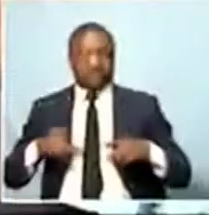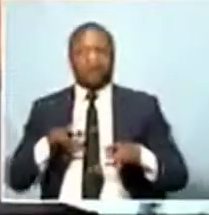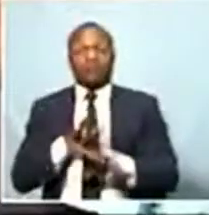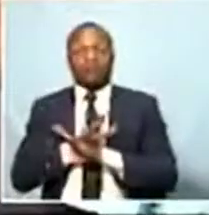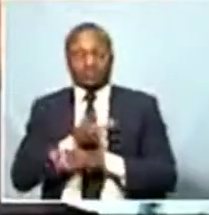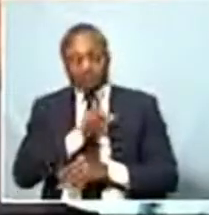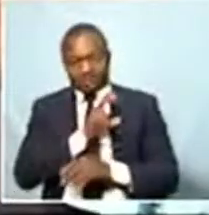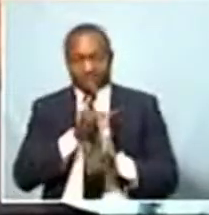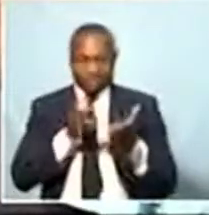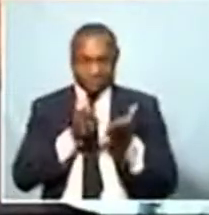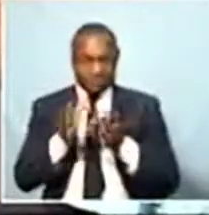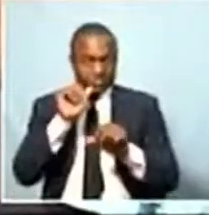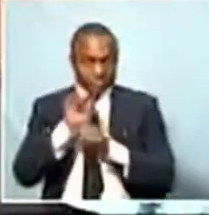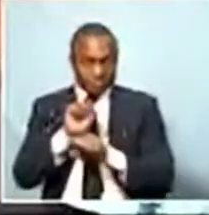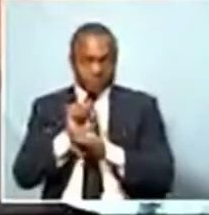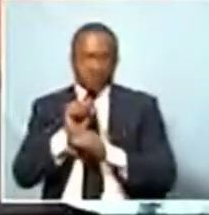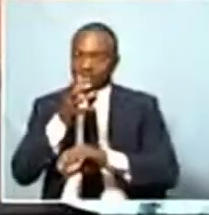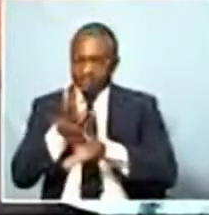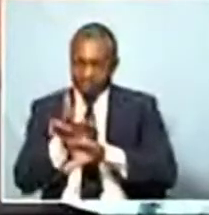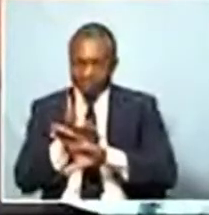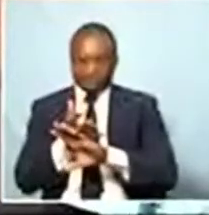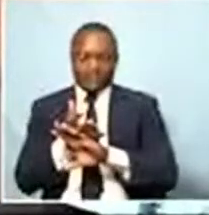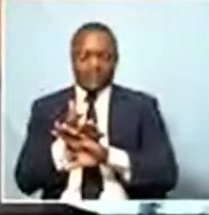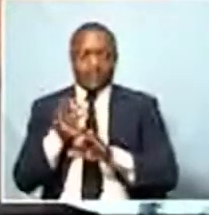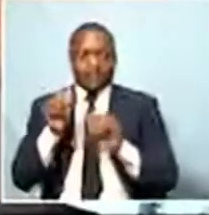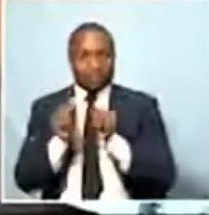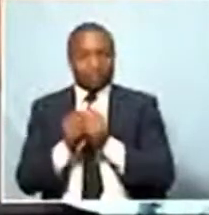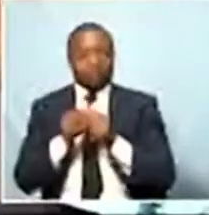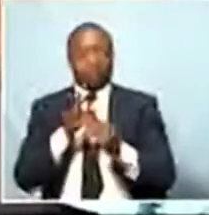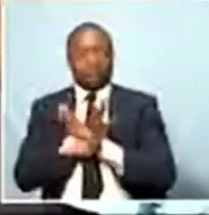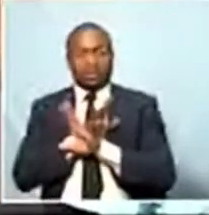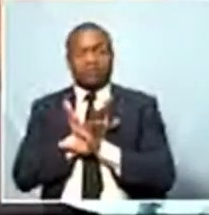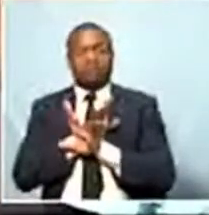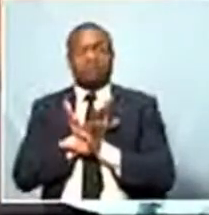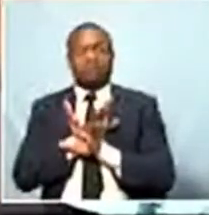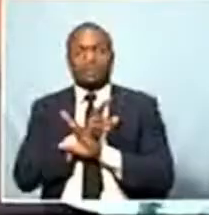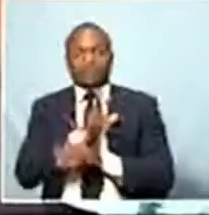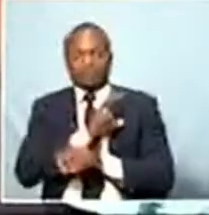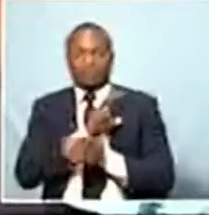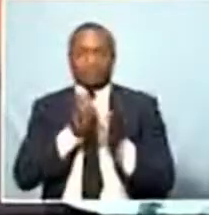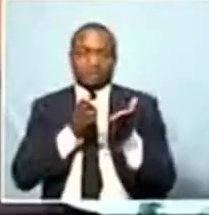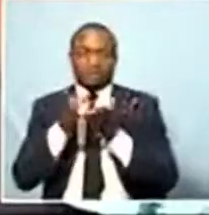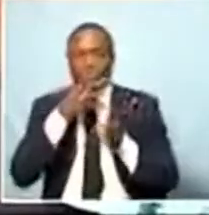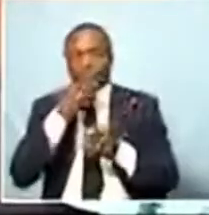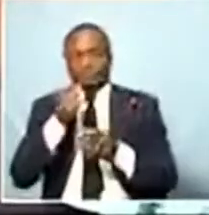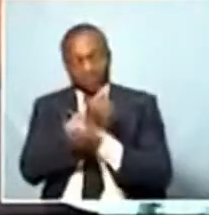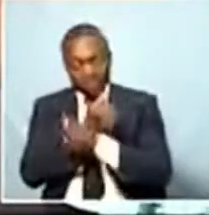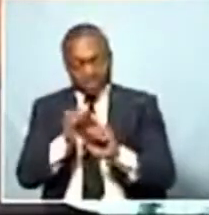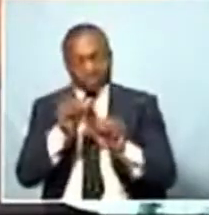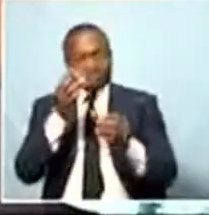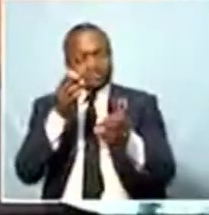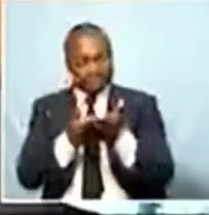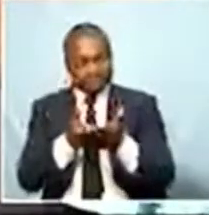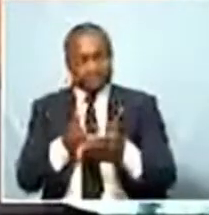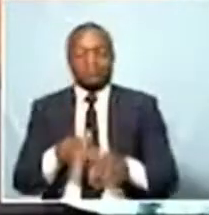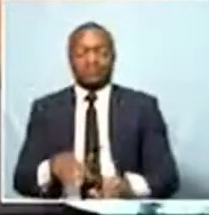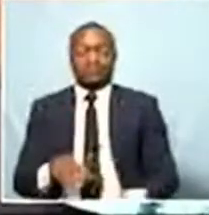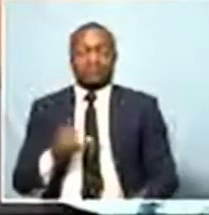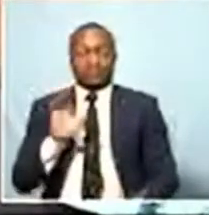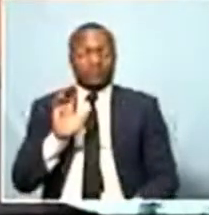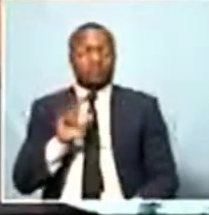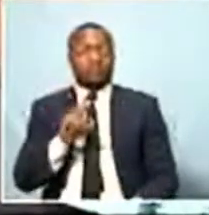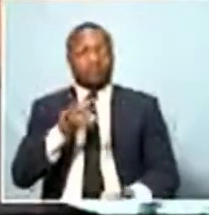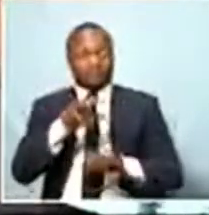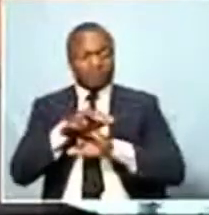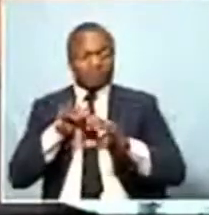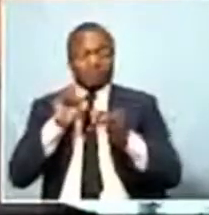you are working hard with the Zambia Police Service Commission to address this, and that you're calling for